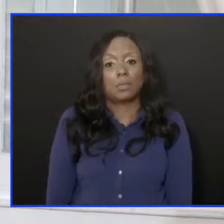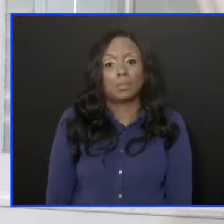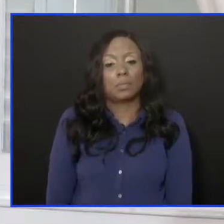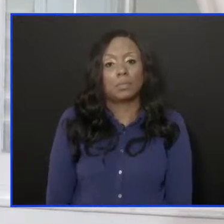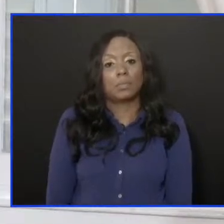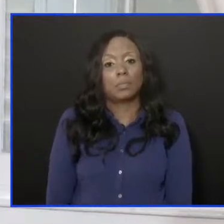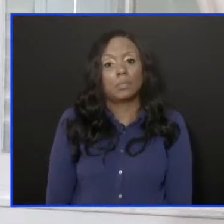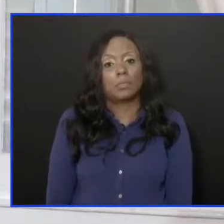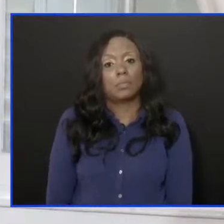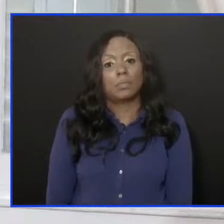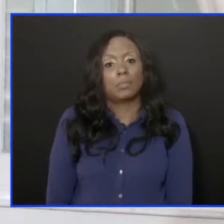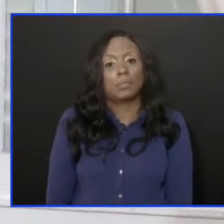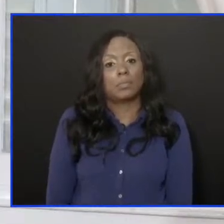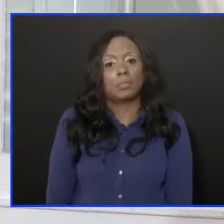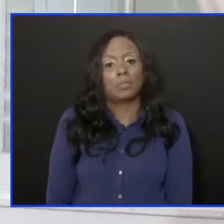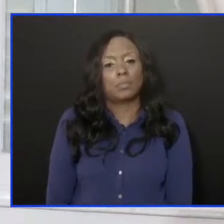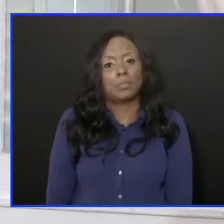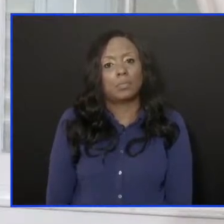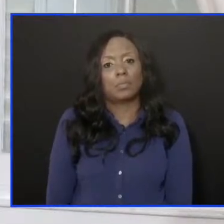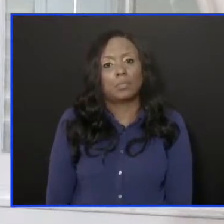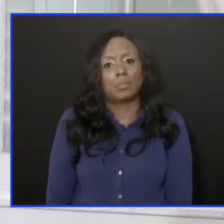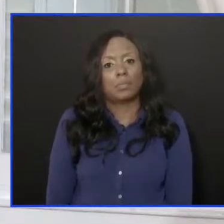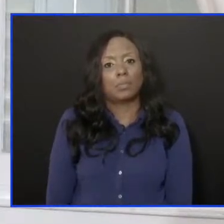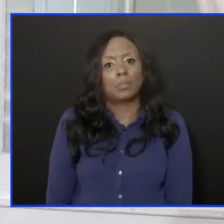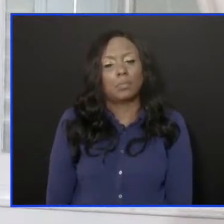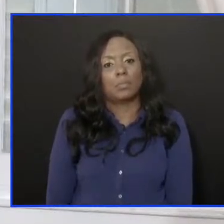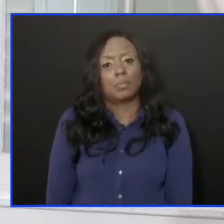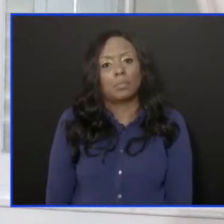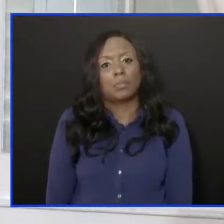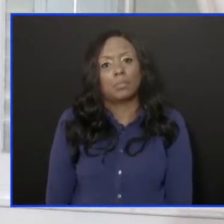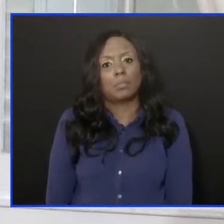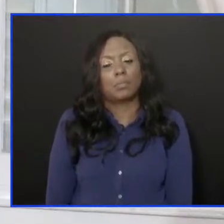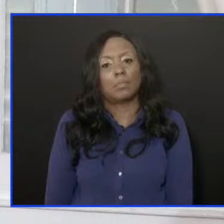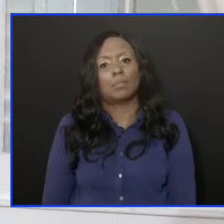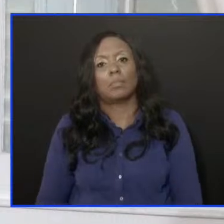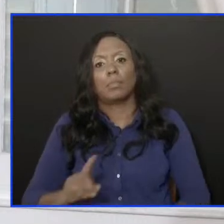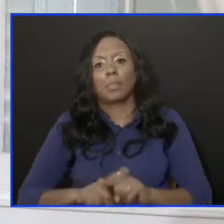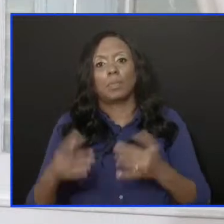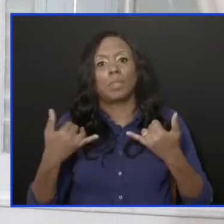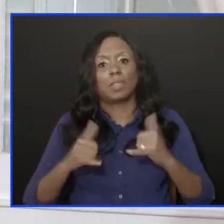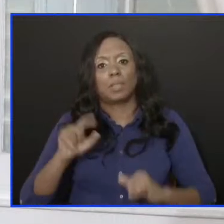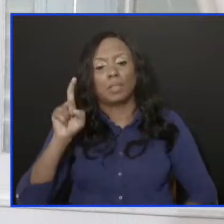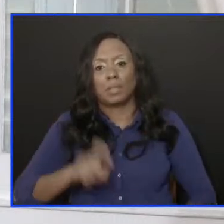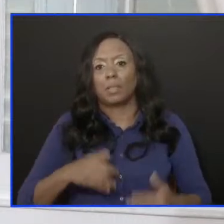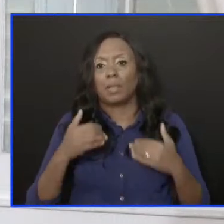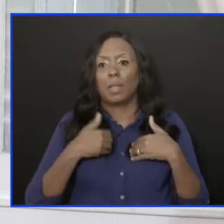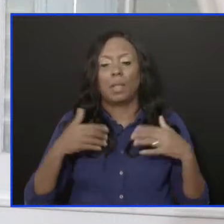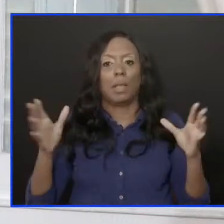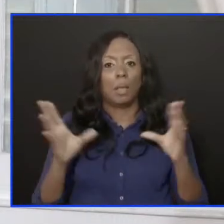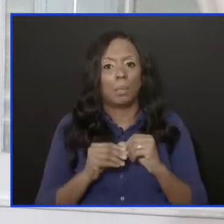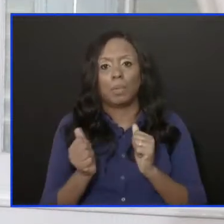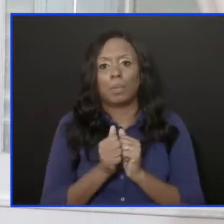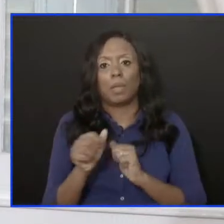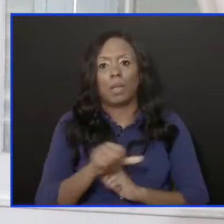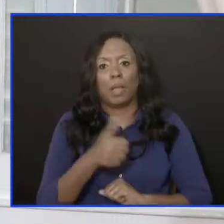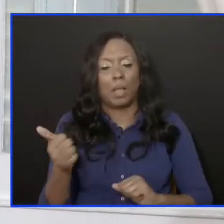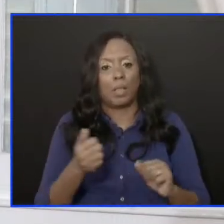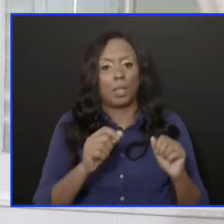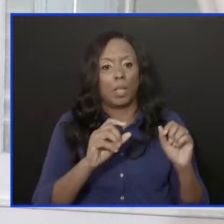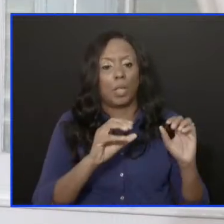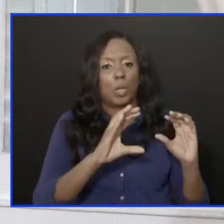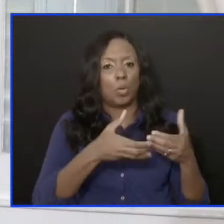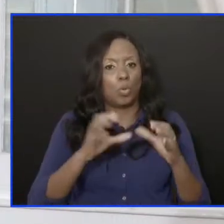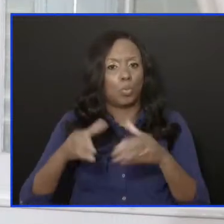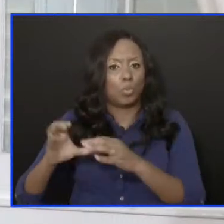to have the stakeholder consultations with the other entities, and these are primarily the